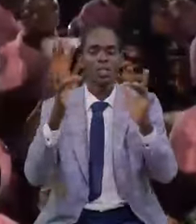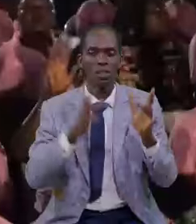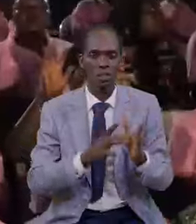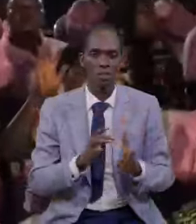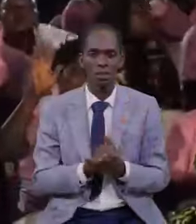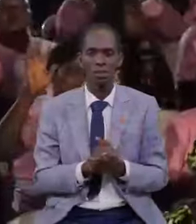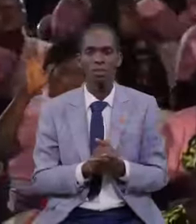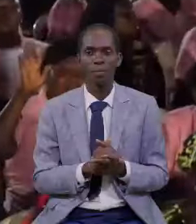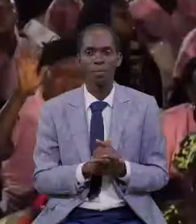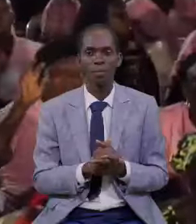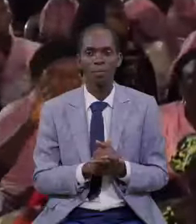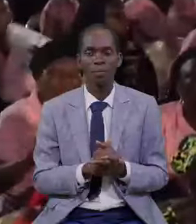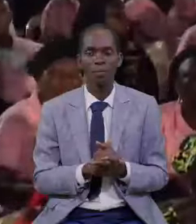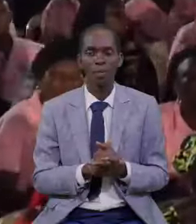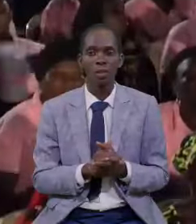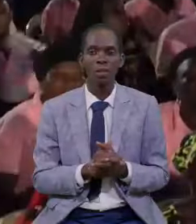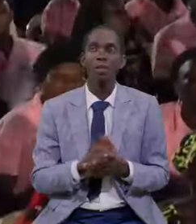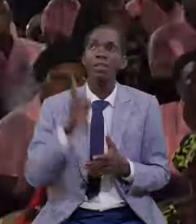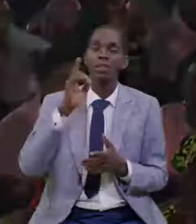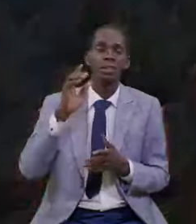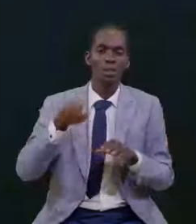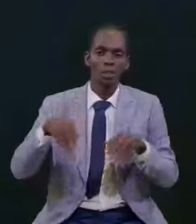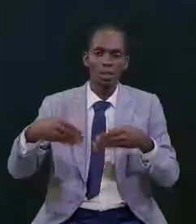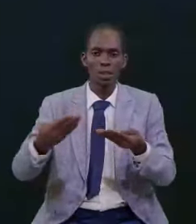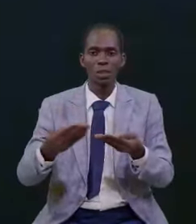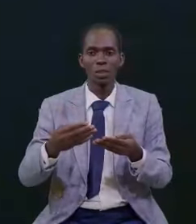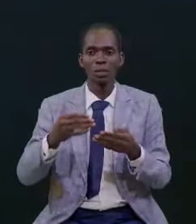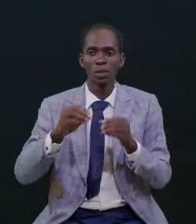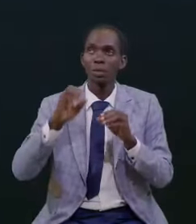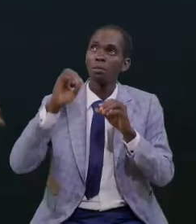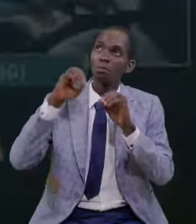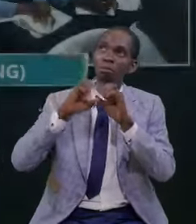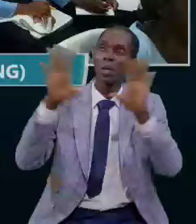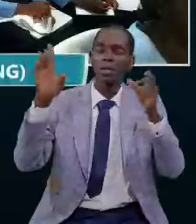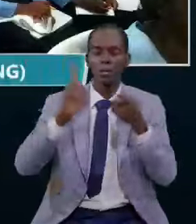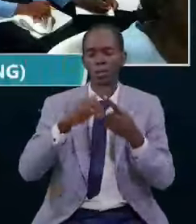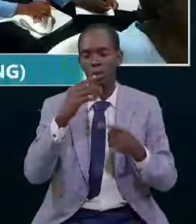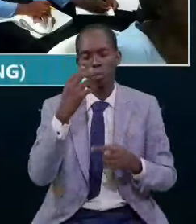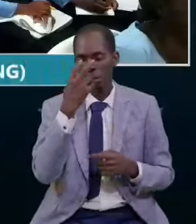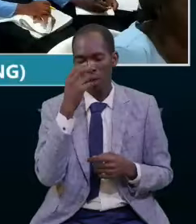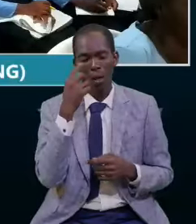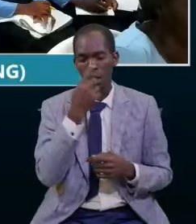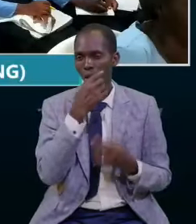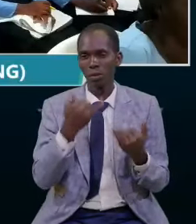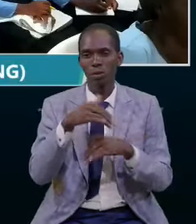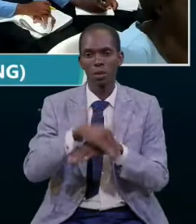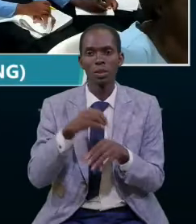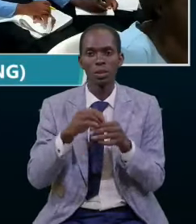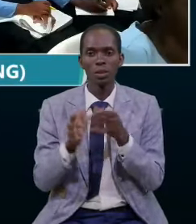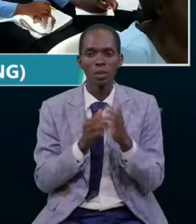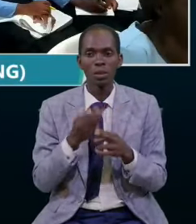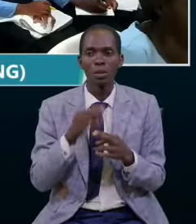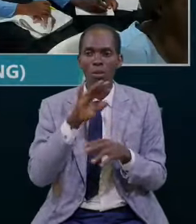Jesus. Give light to the blind eyes tonight. Those dim eyesights